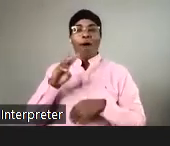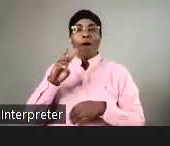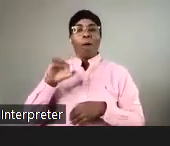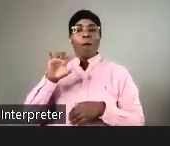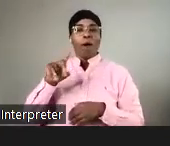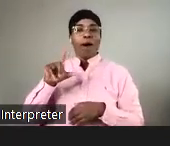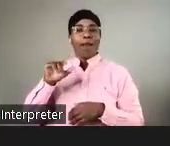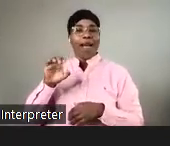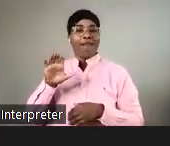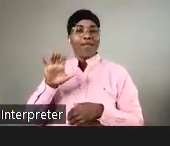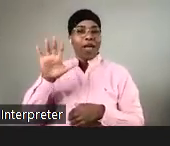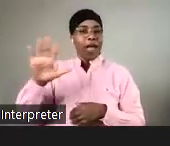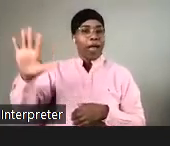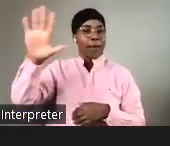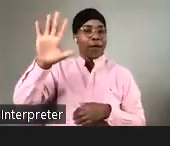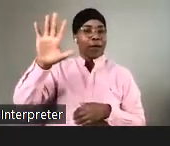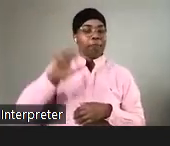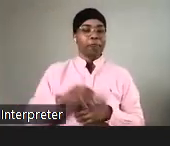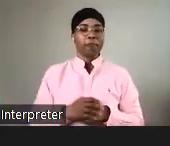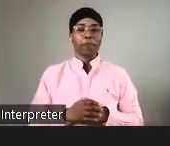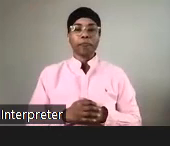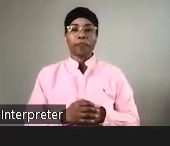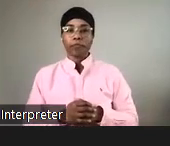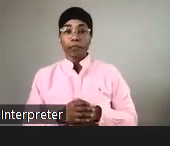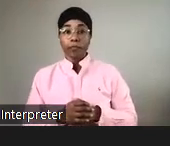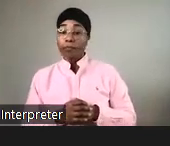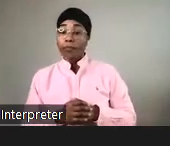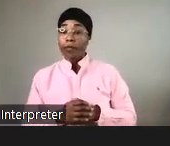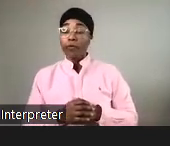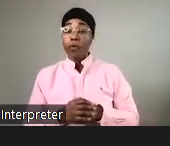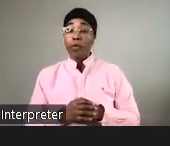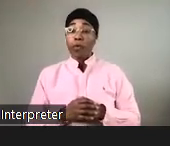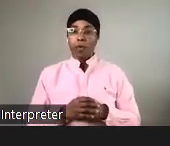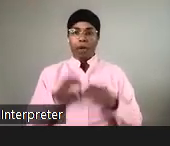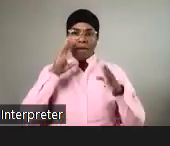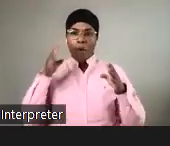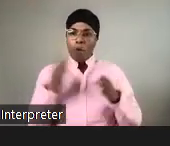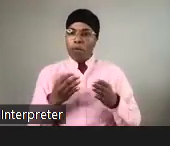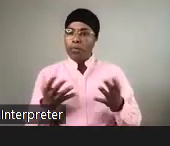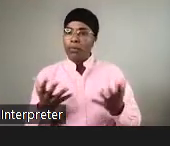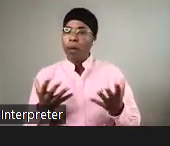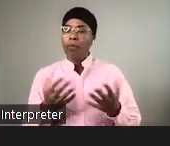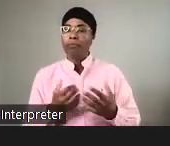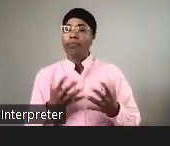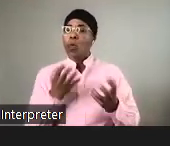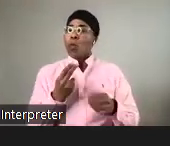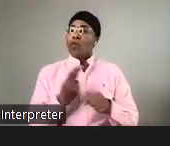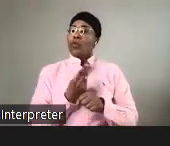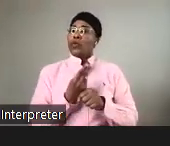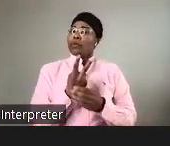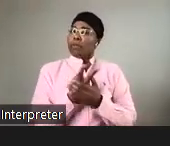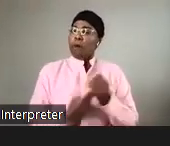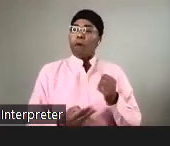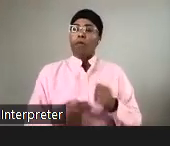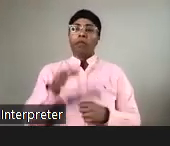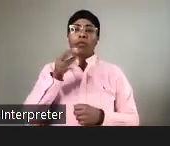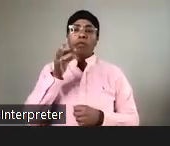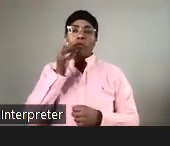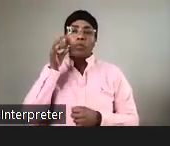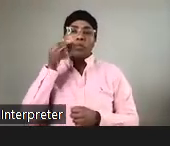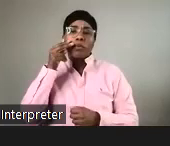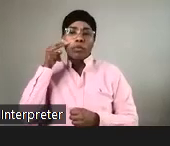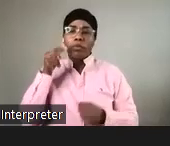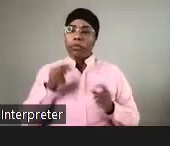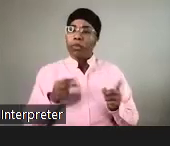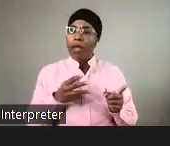focus on utilizing both Anishinaabe and Western science methodologies to understand the impact of current fire management, and